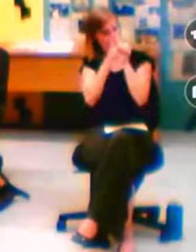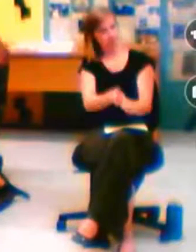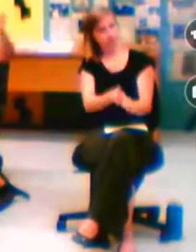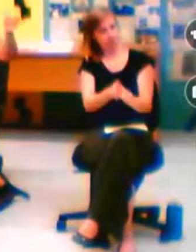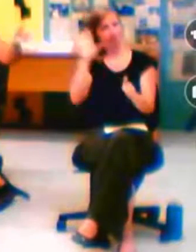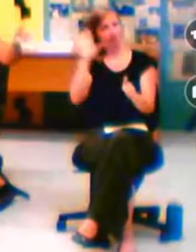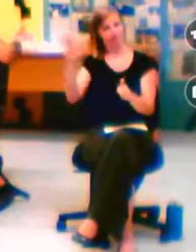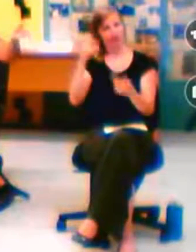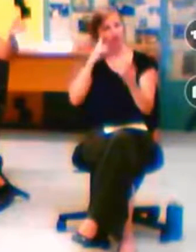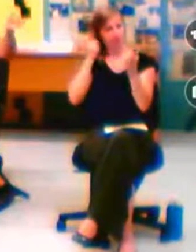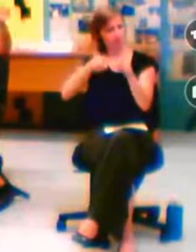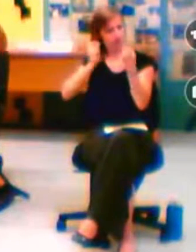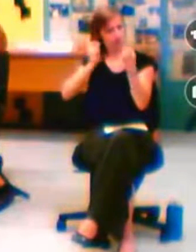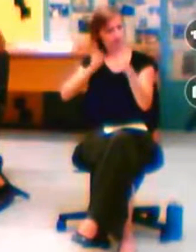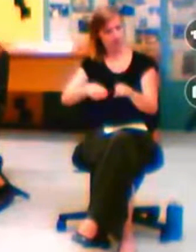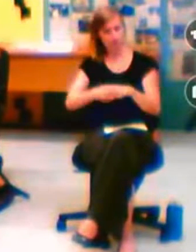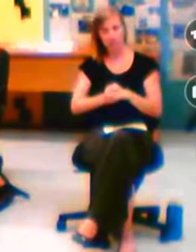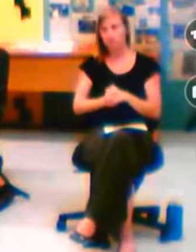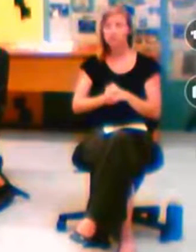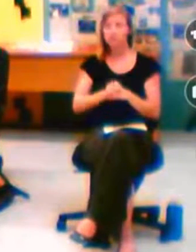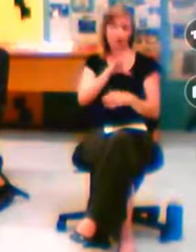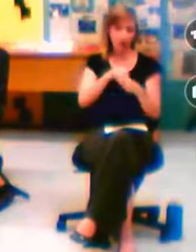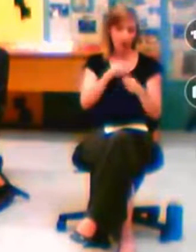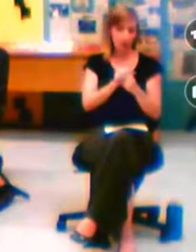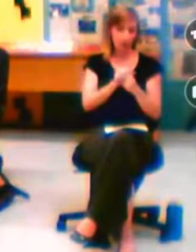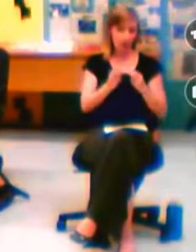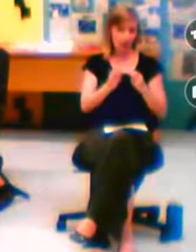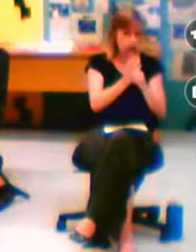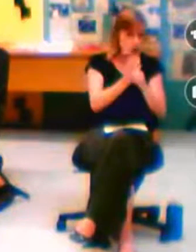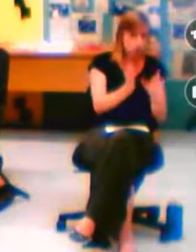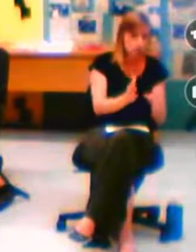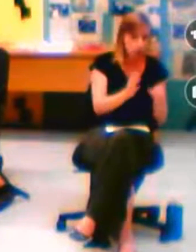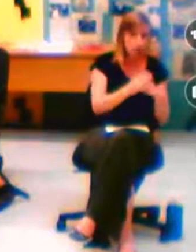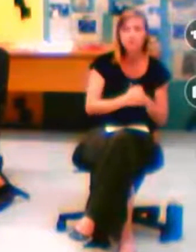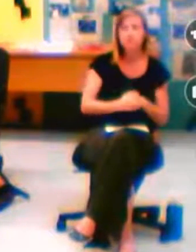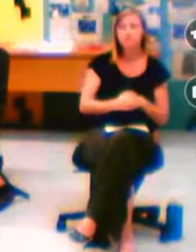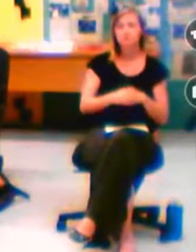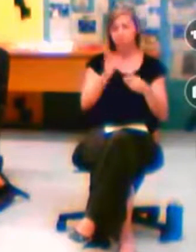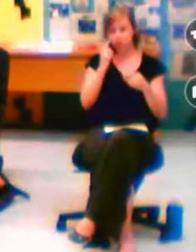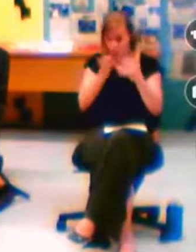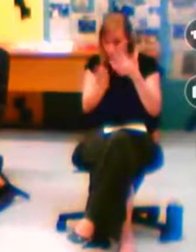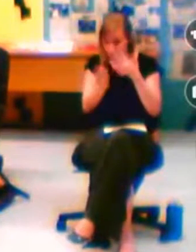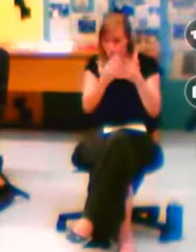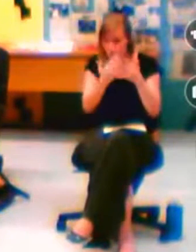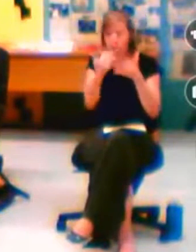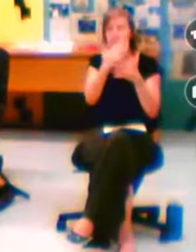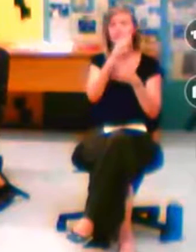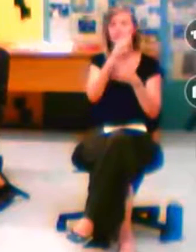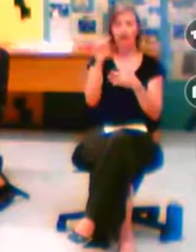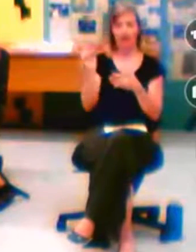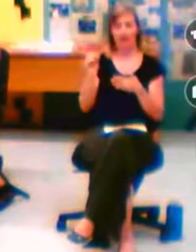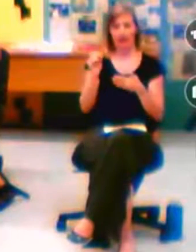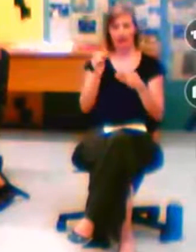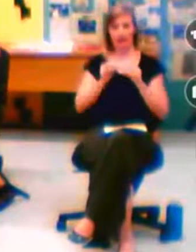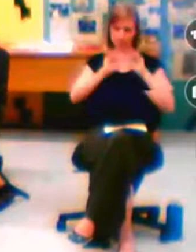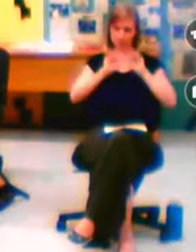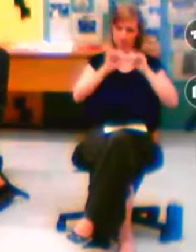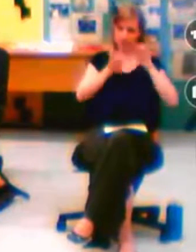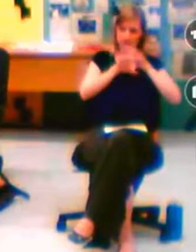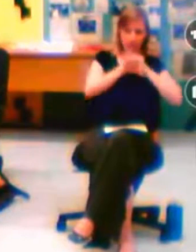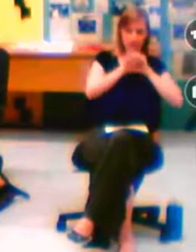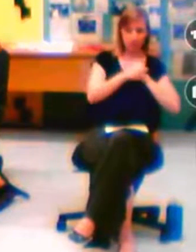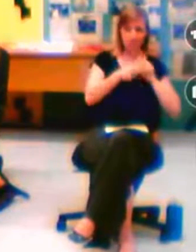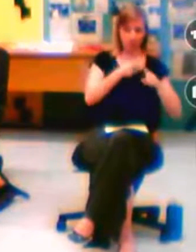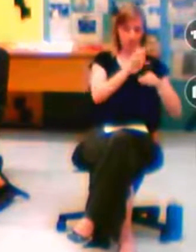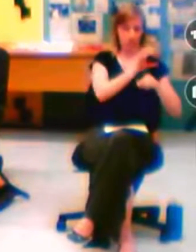happens with other things we get from CMS, we have to show that we're being compliant with the terms of the agreement. And so